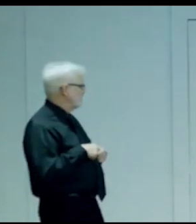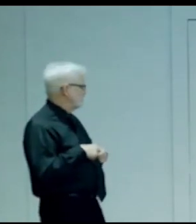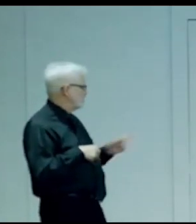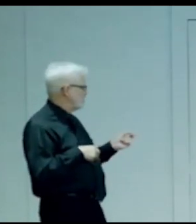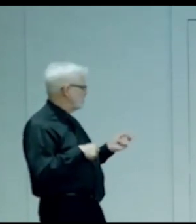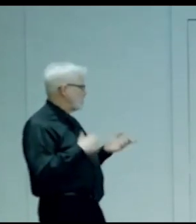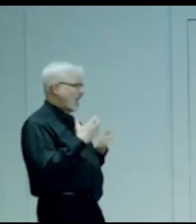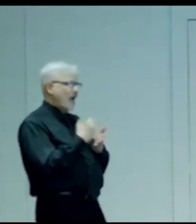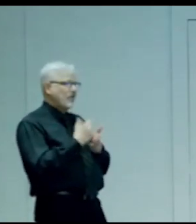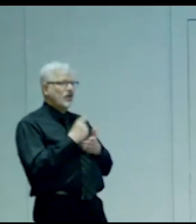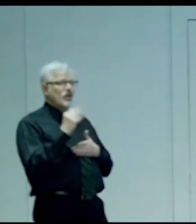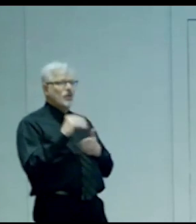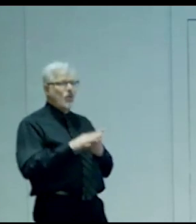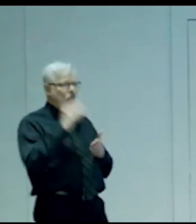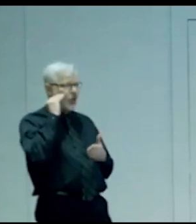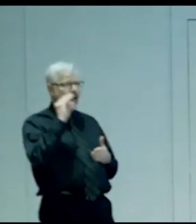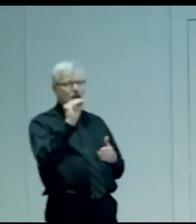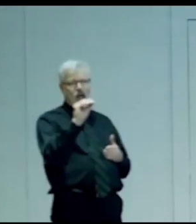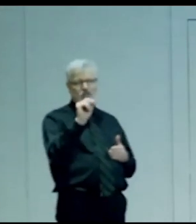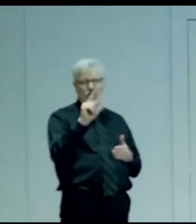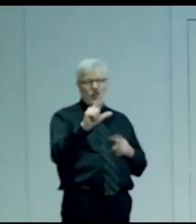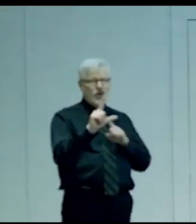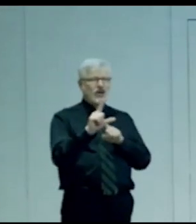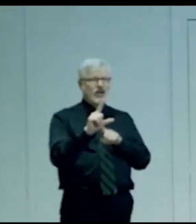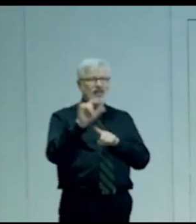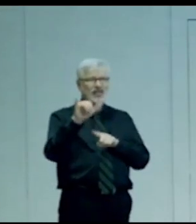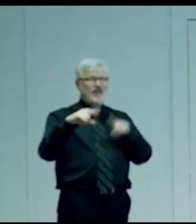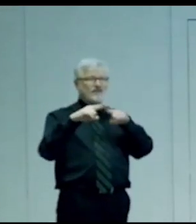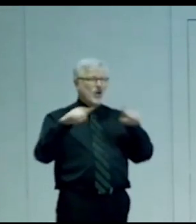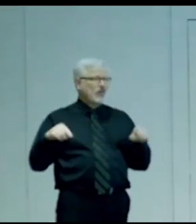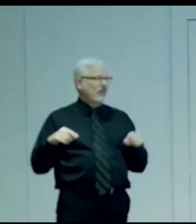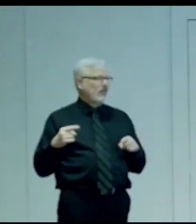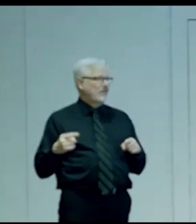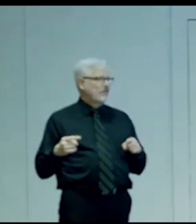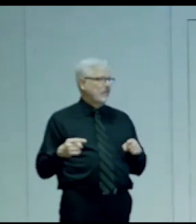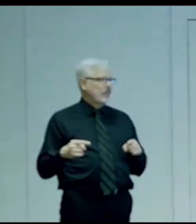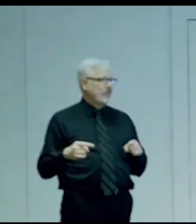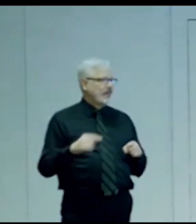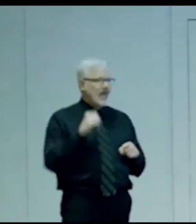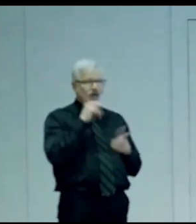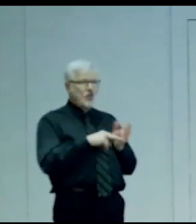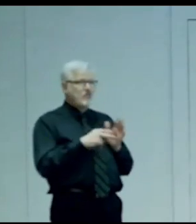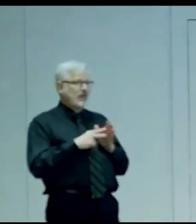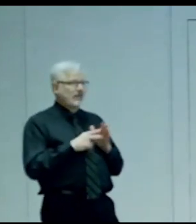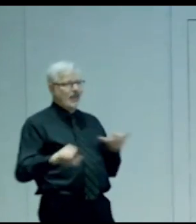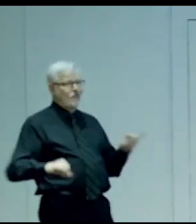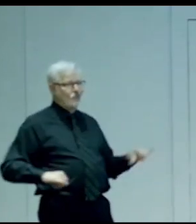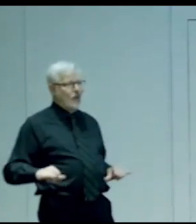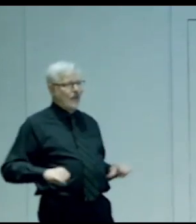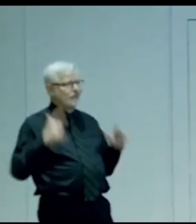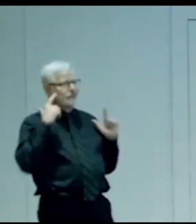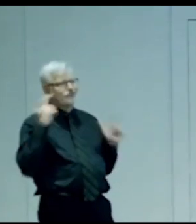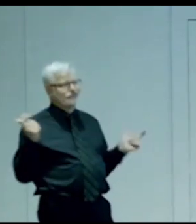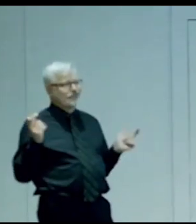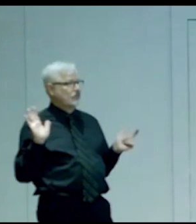Opportunity to learn as a variable. I don't mean this as a bragging way, but a